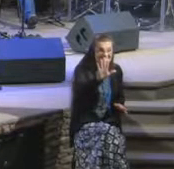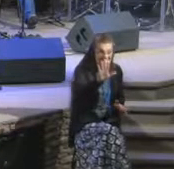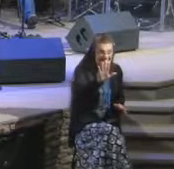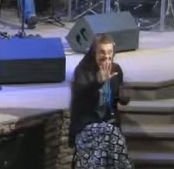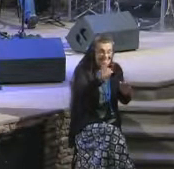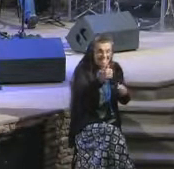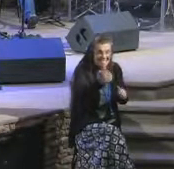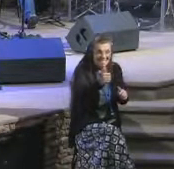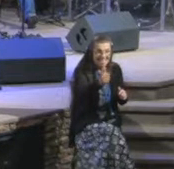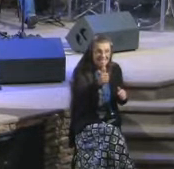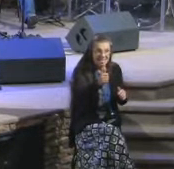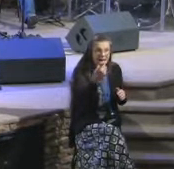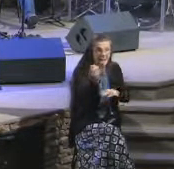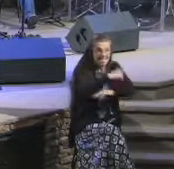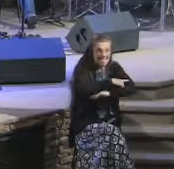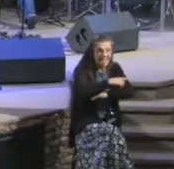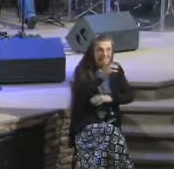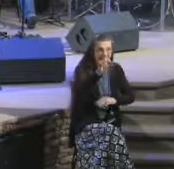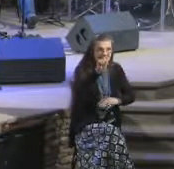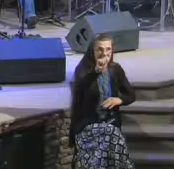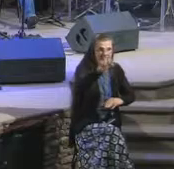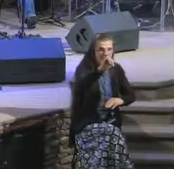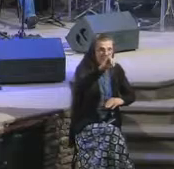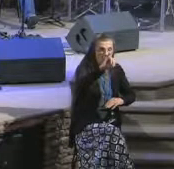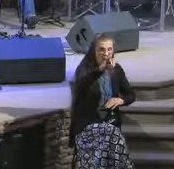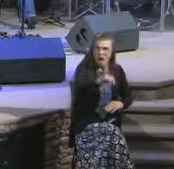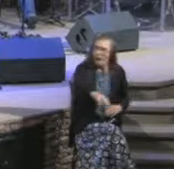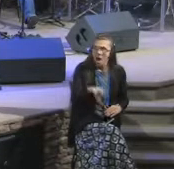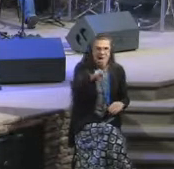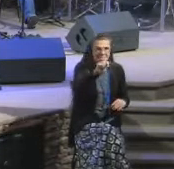10-day trip to the Holy Land.